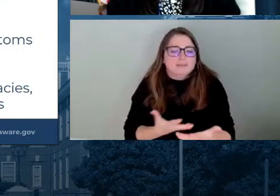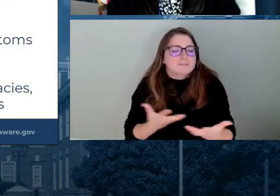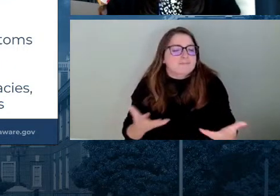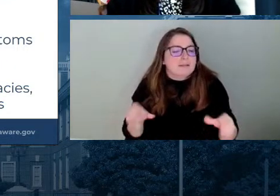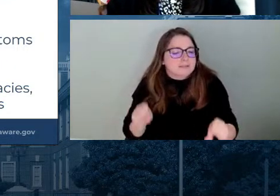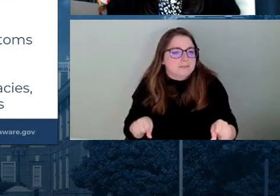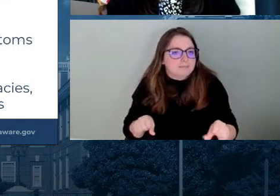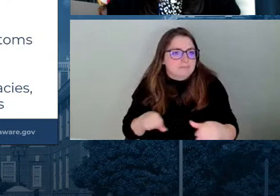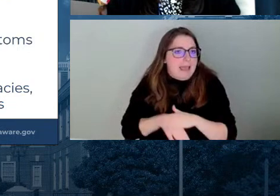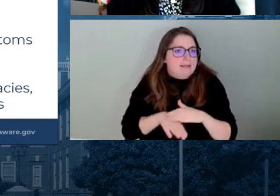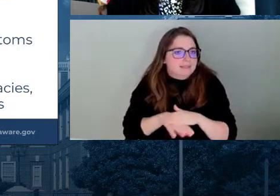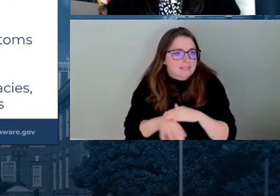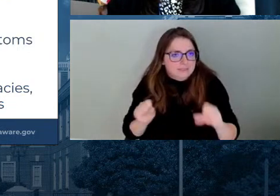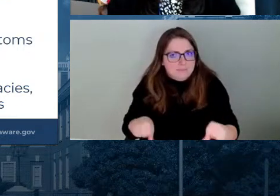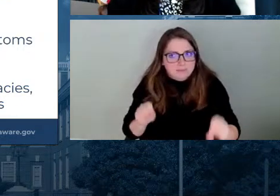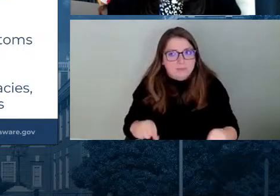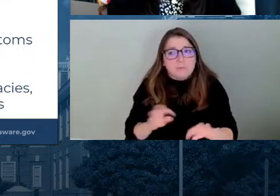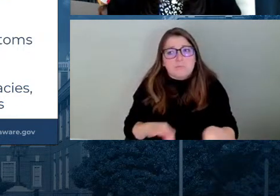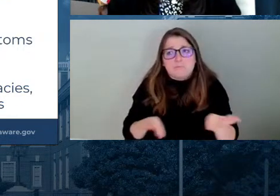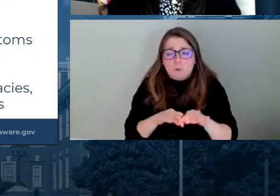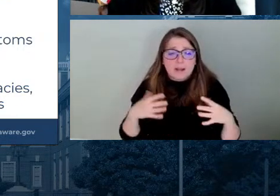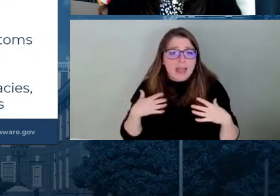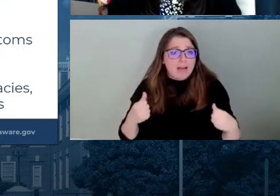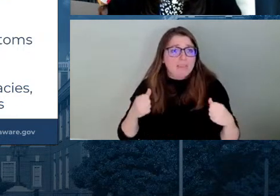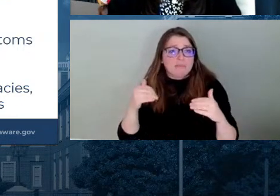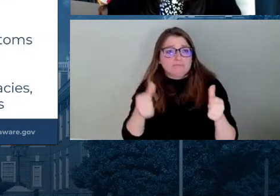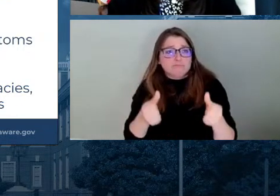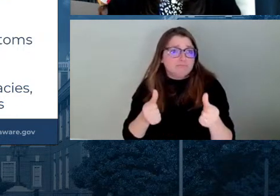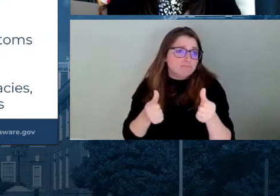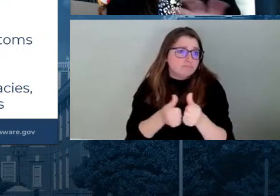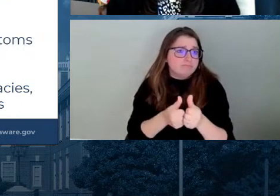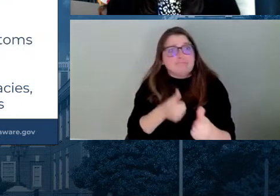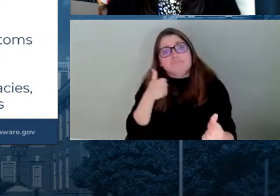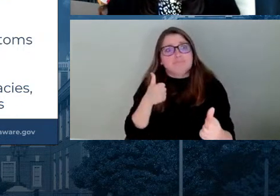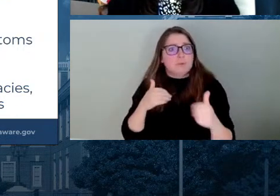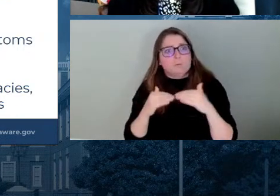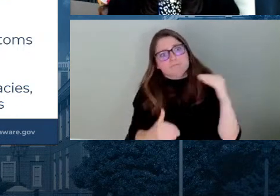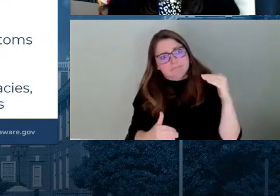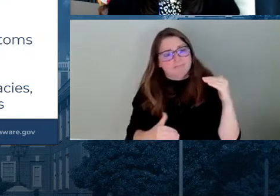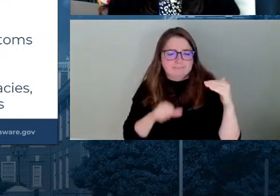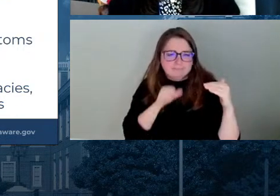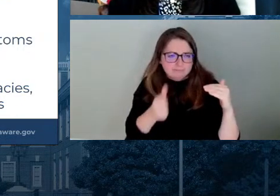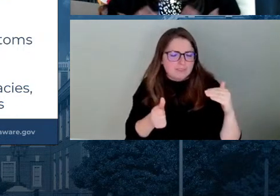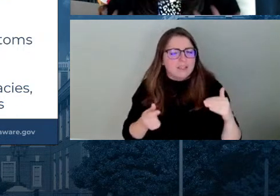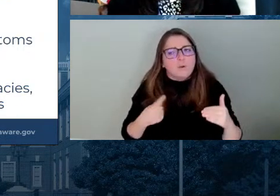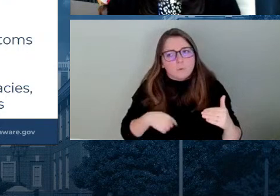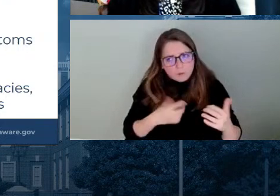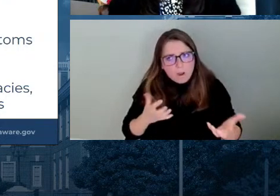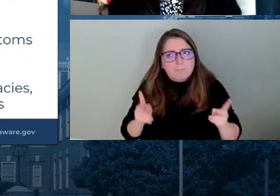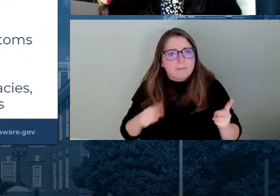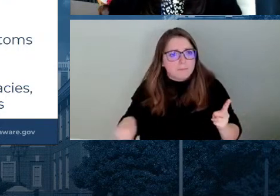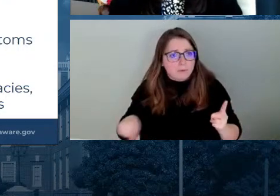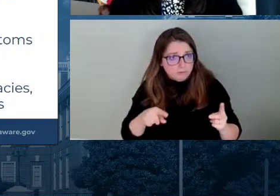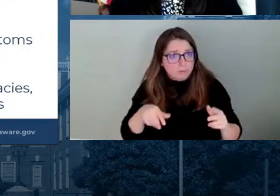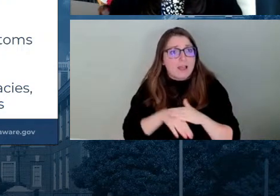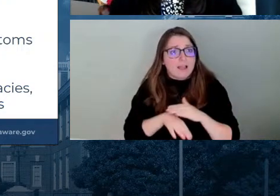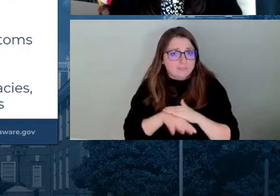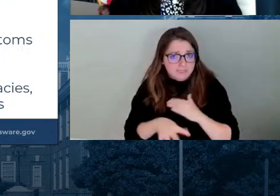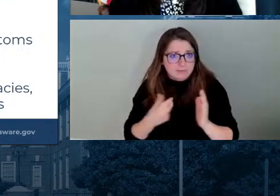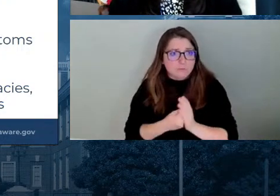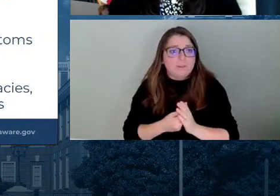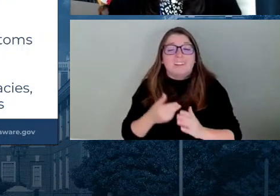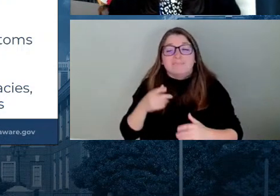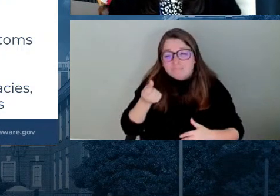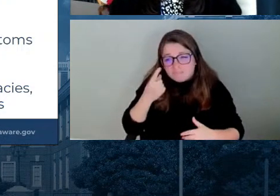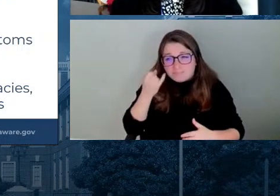have disparities around flu vaccination rates because people don't have access to a doctor or have difficulty taking off